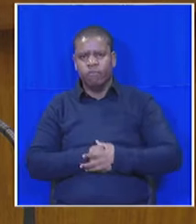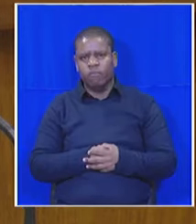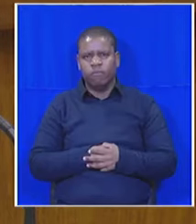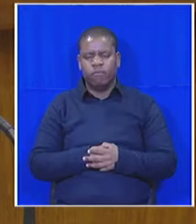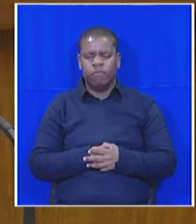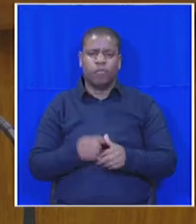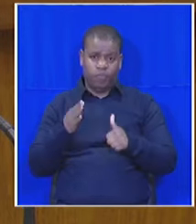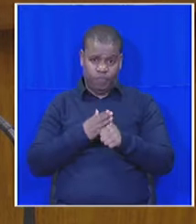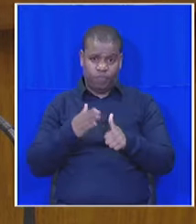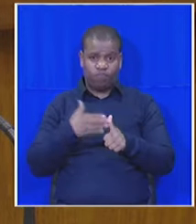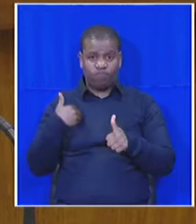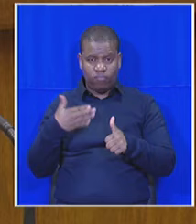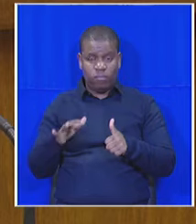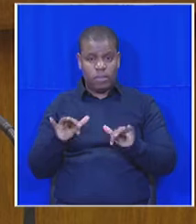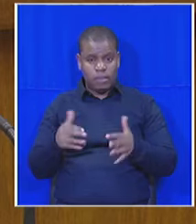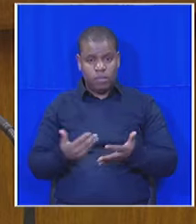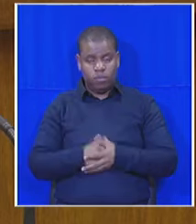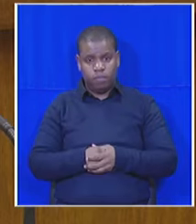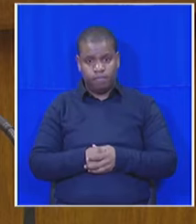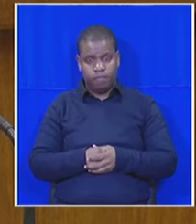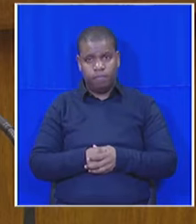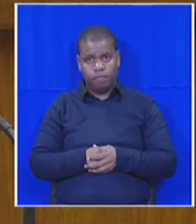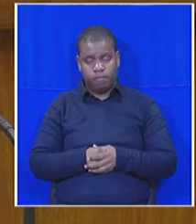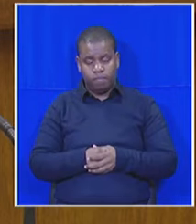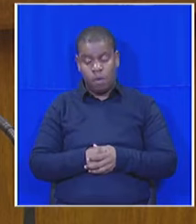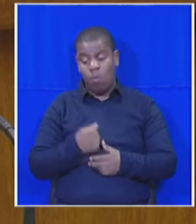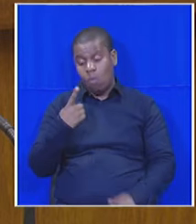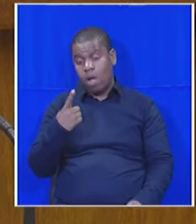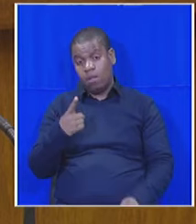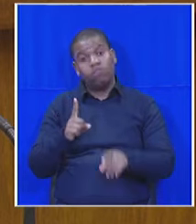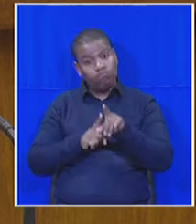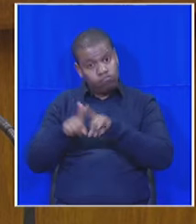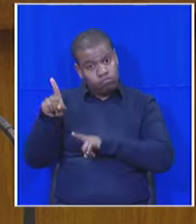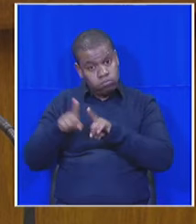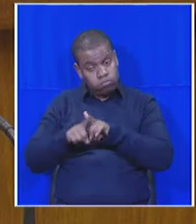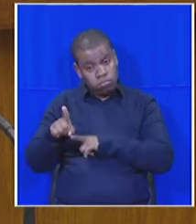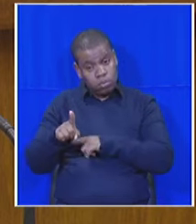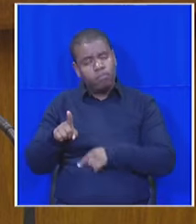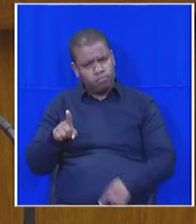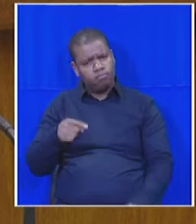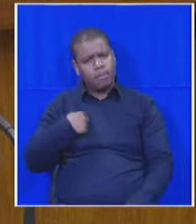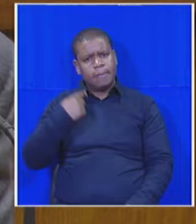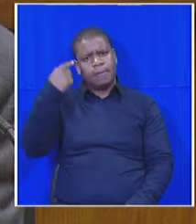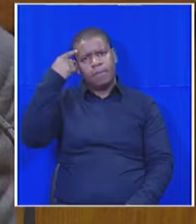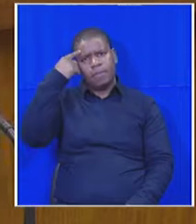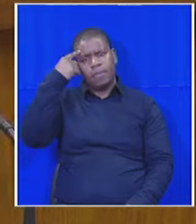Let me start off by talking about one of our successes, and I think ESCOM has turned,